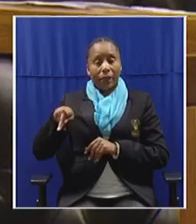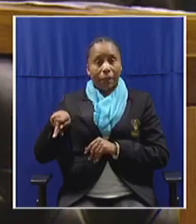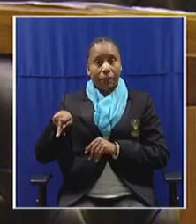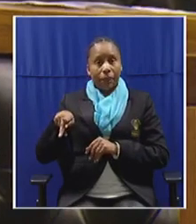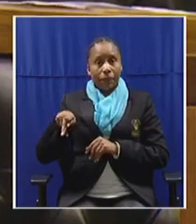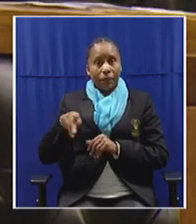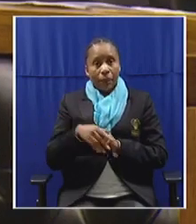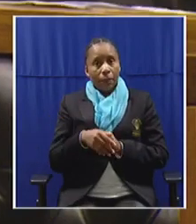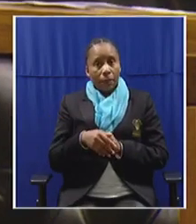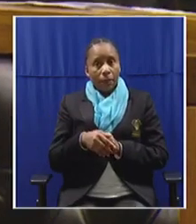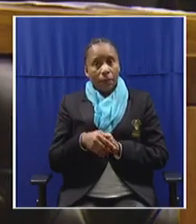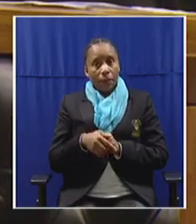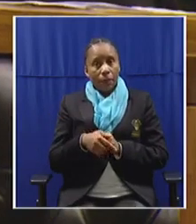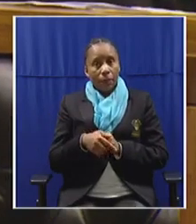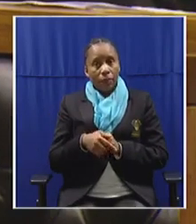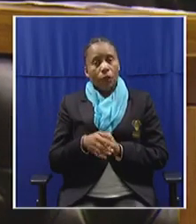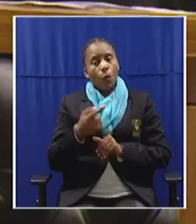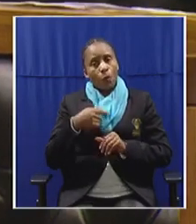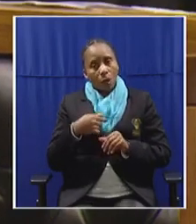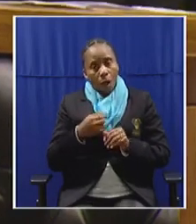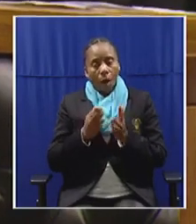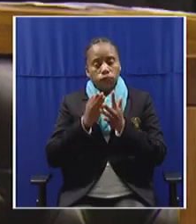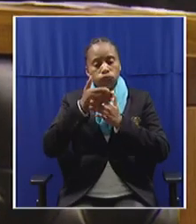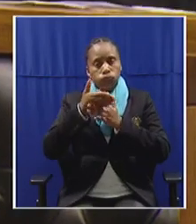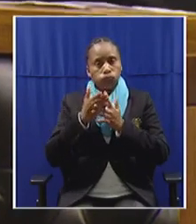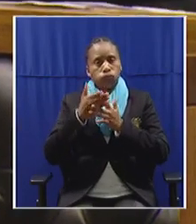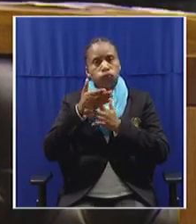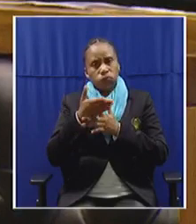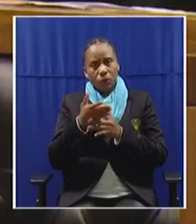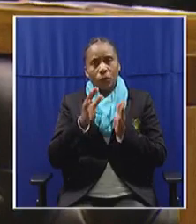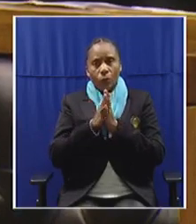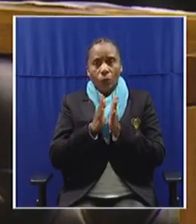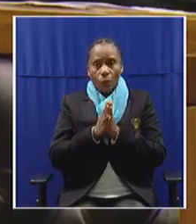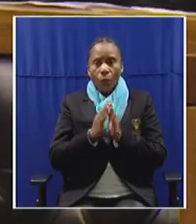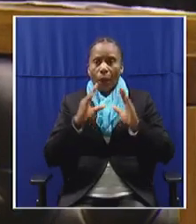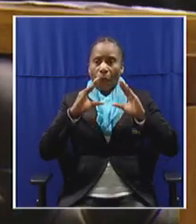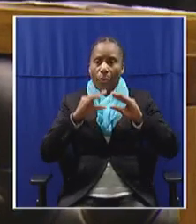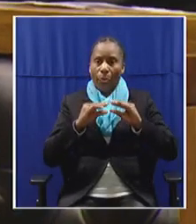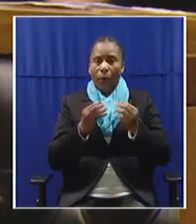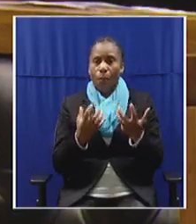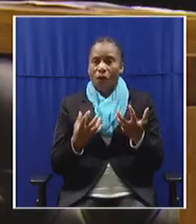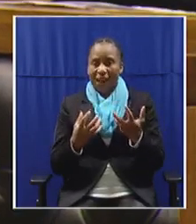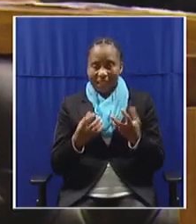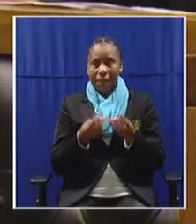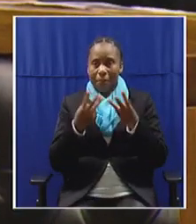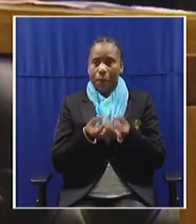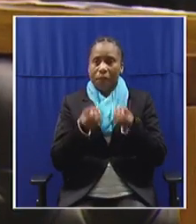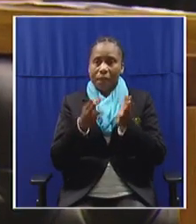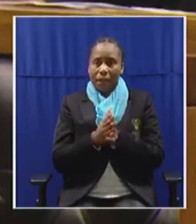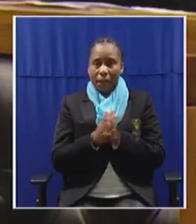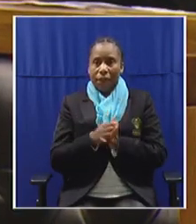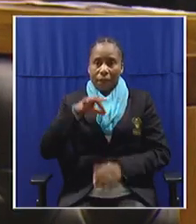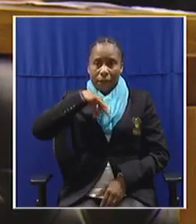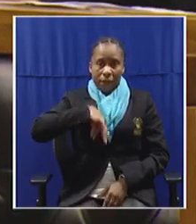as much as we are intervening in terms of poverty, giving people stipends, what is long-term is that